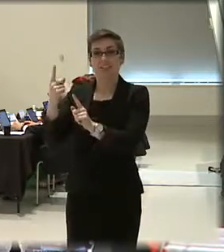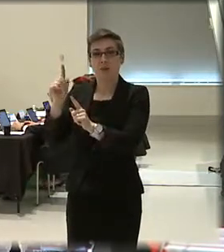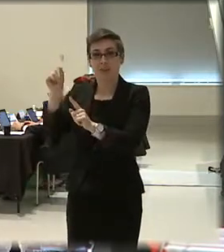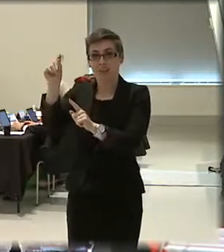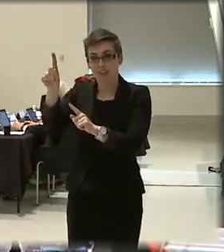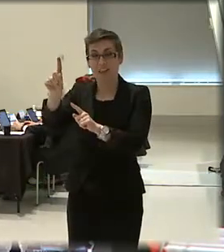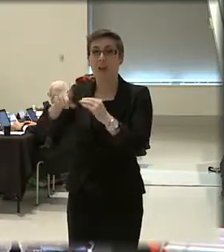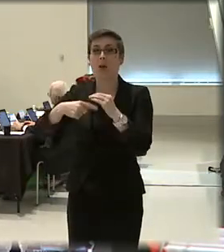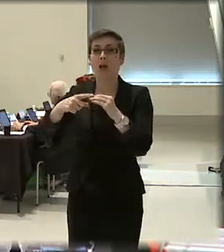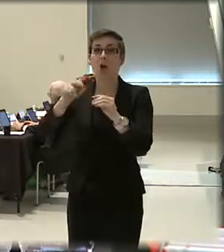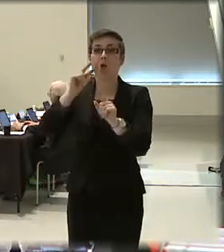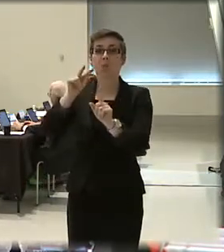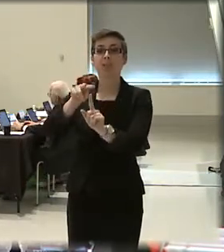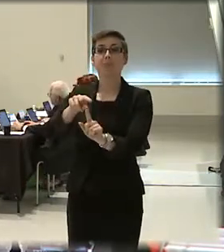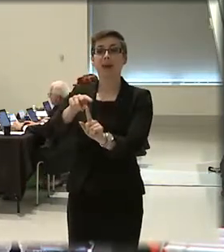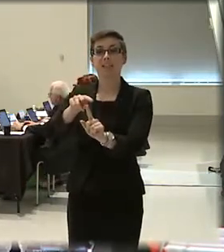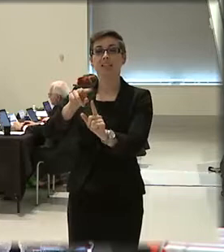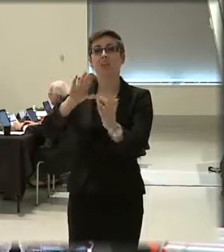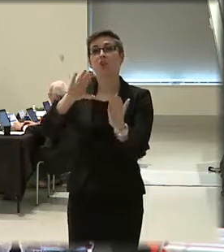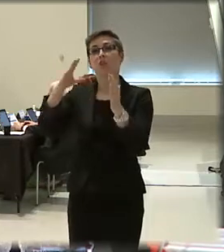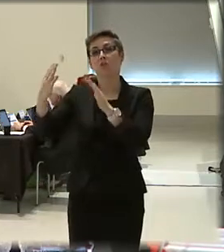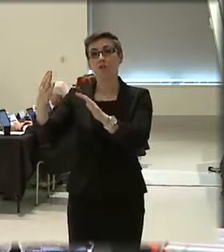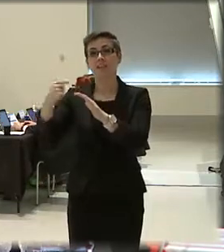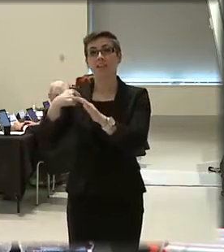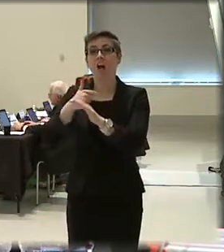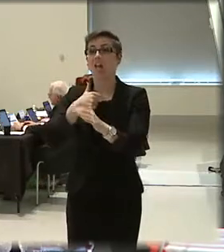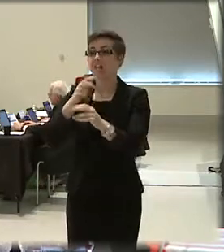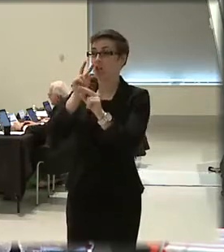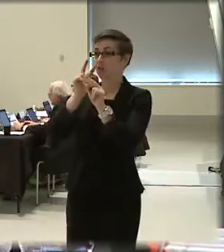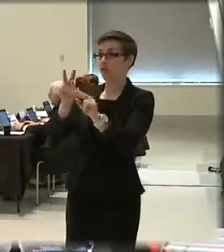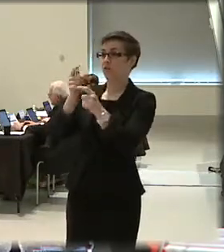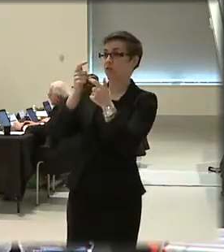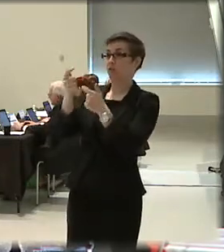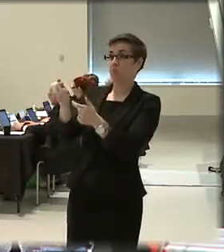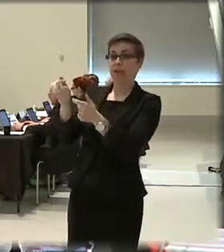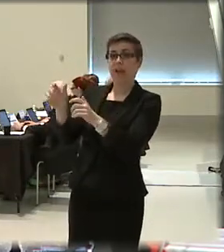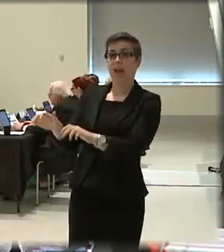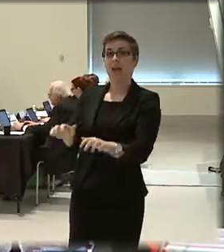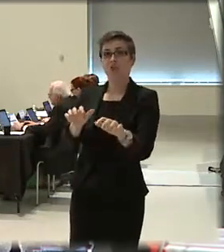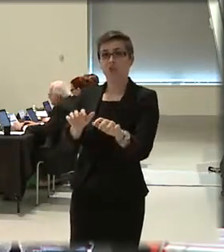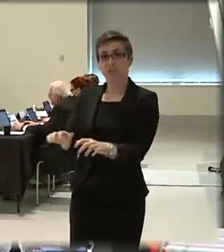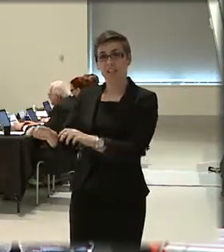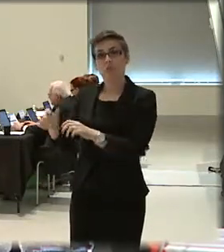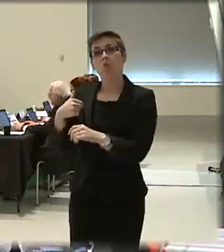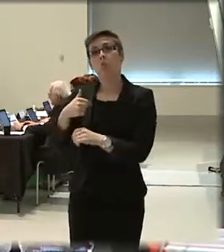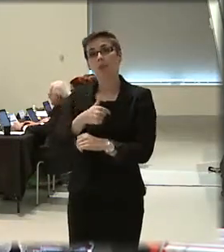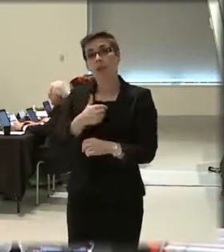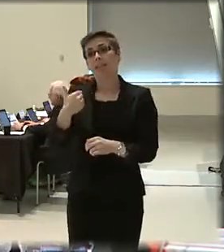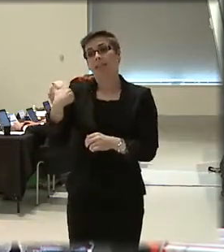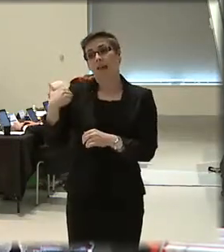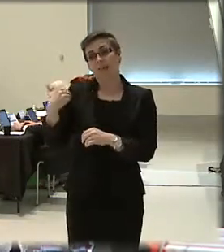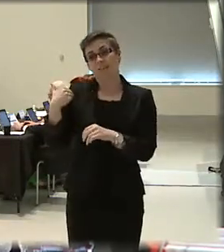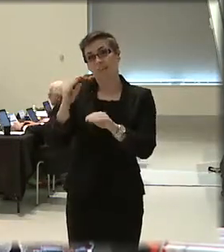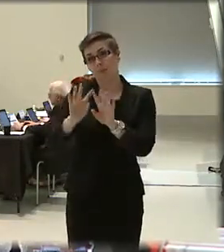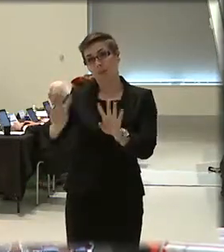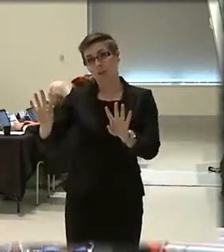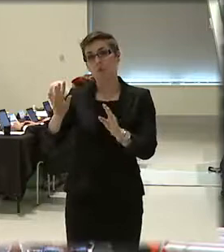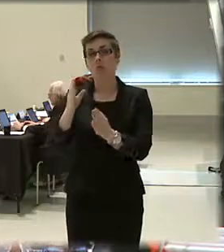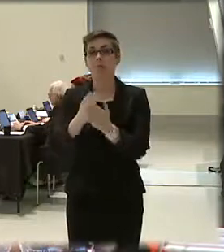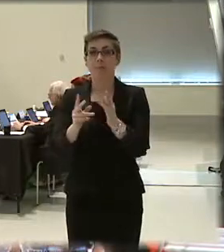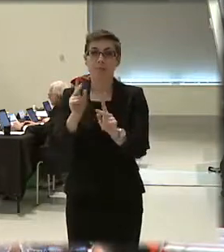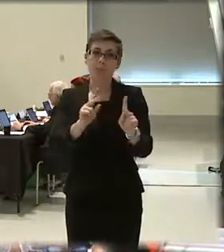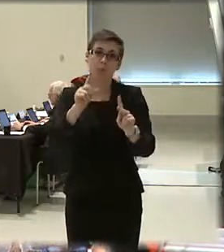perspective versus the viewing of actions. And so we heard on the last panel about why it might be important to actually place the